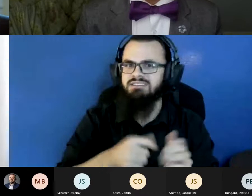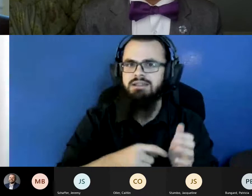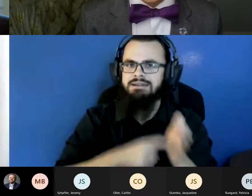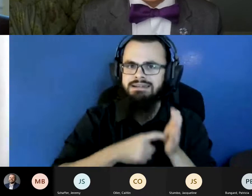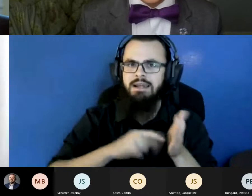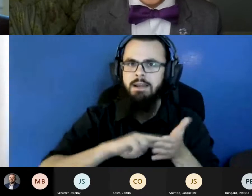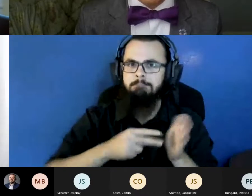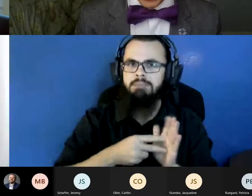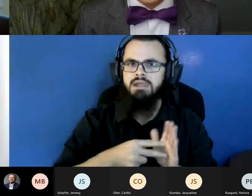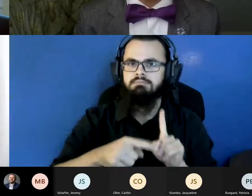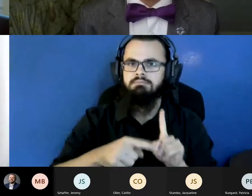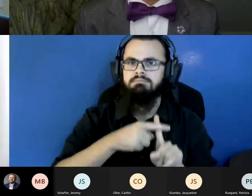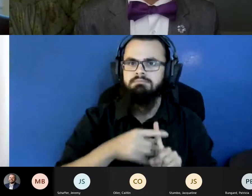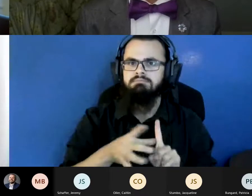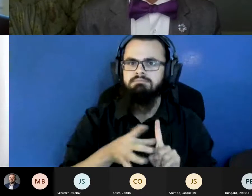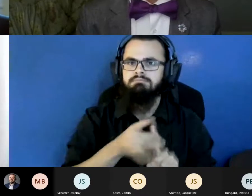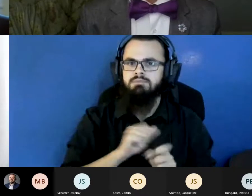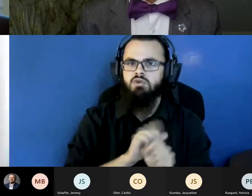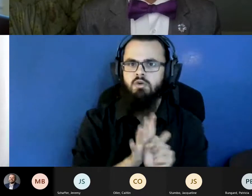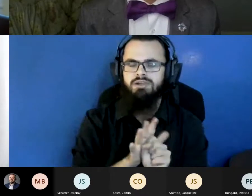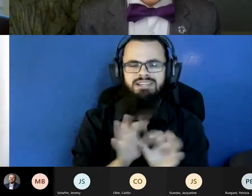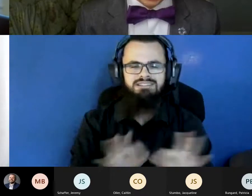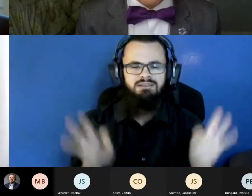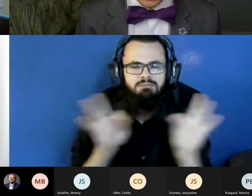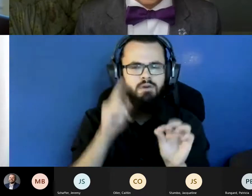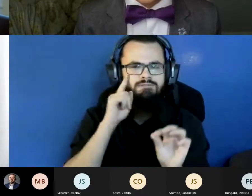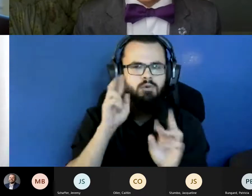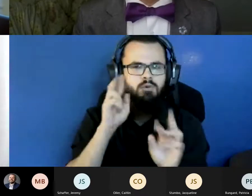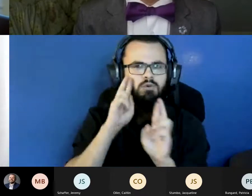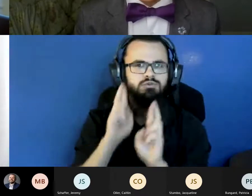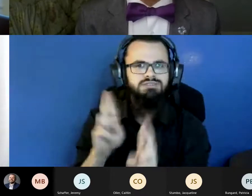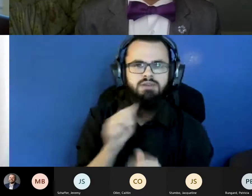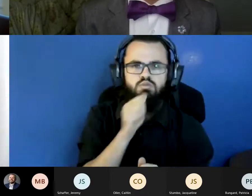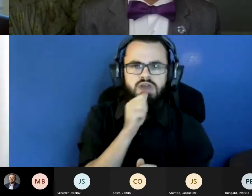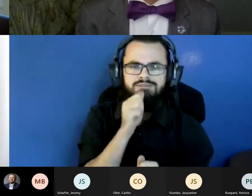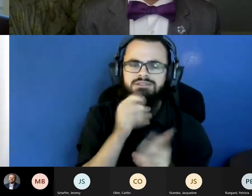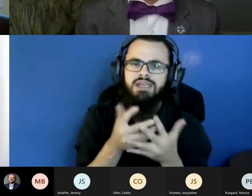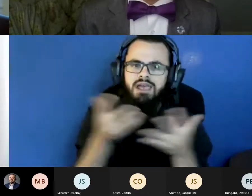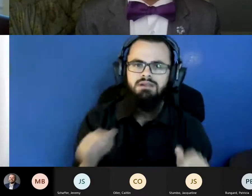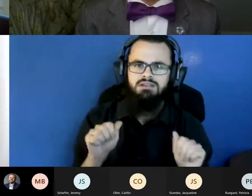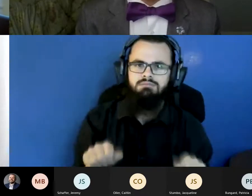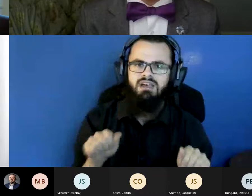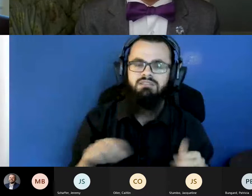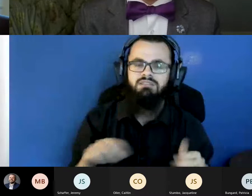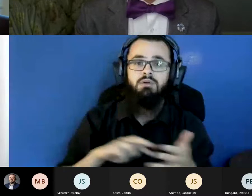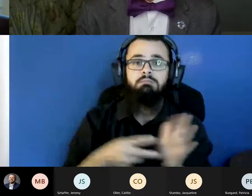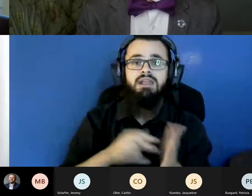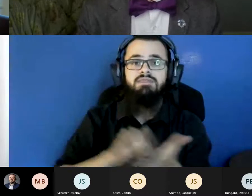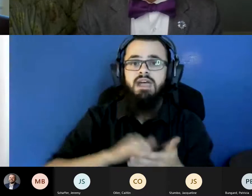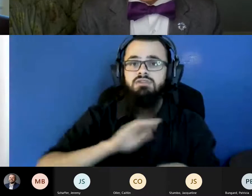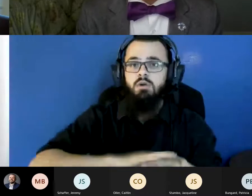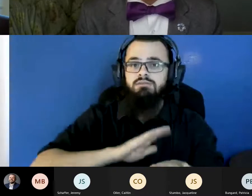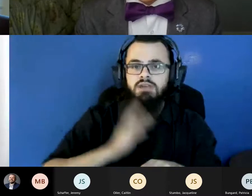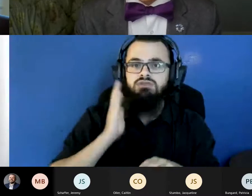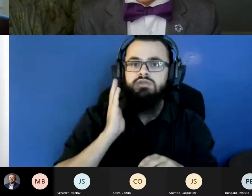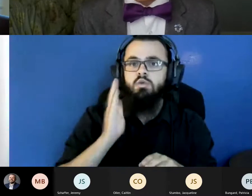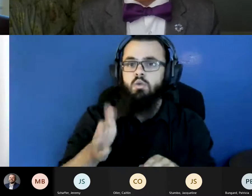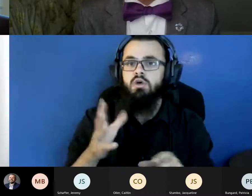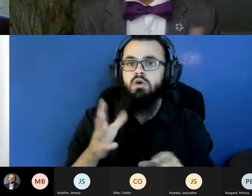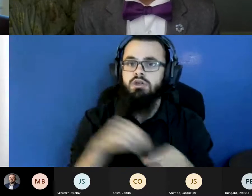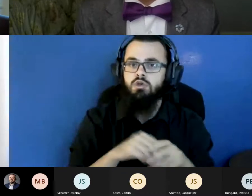important that we respect their privacy as much as possible. And so that notification is going to include folks that are